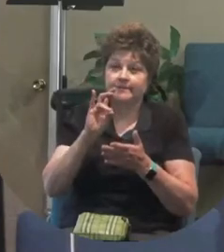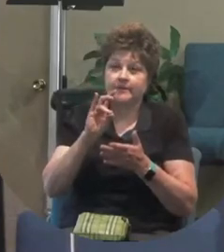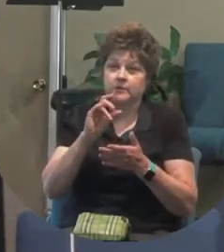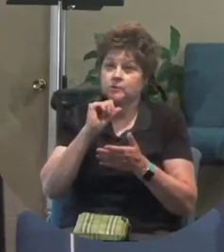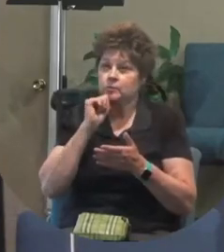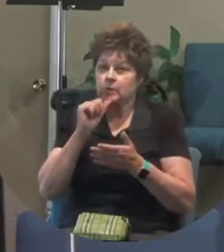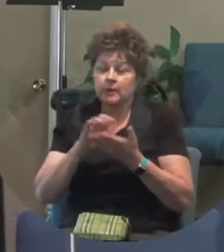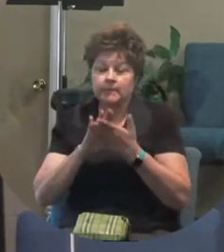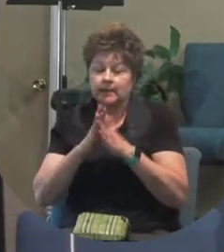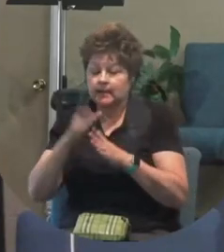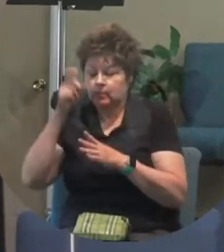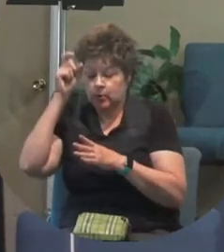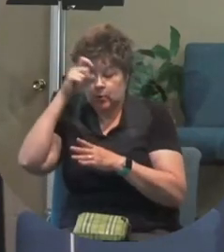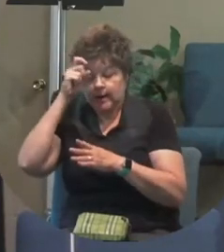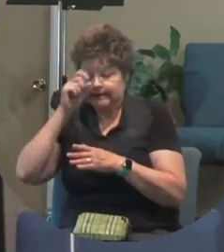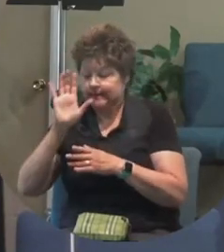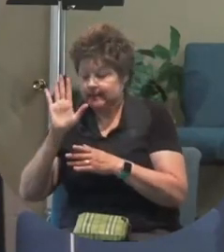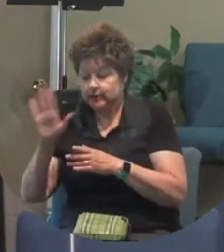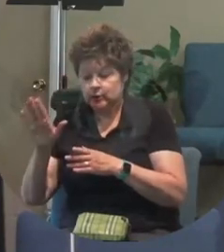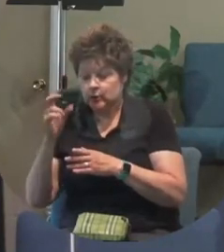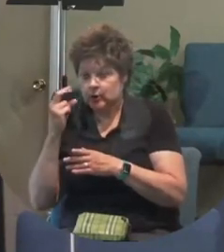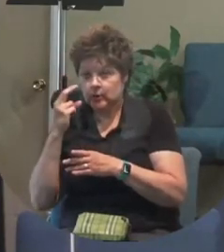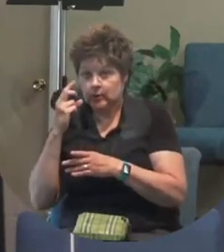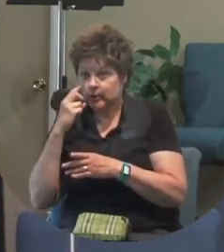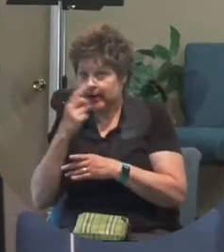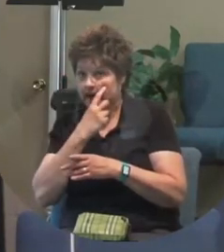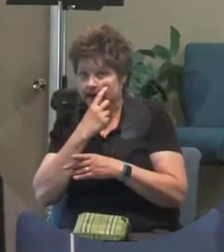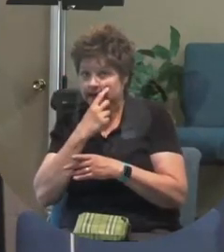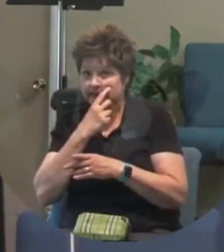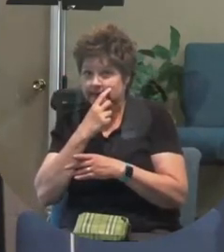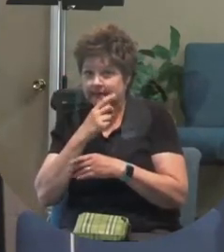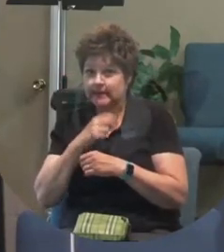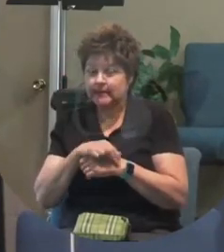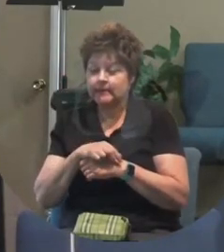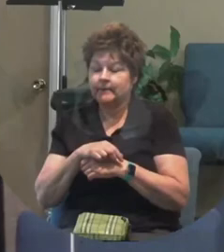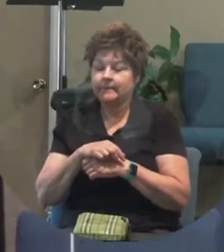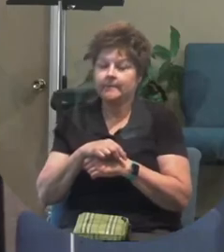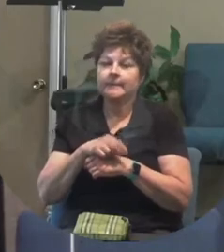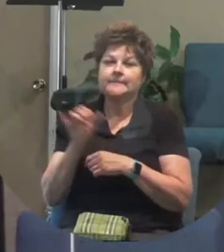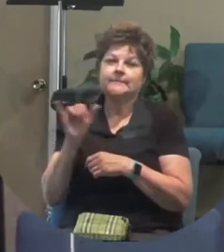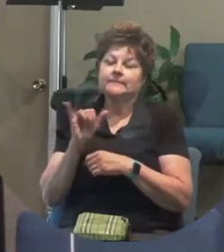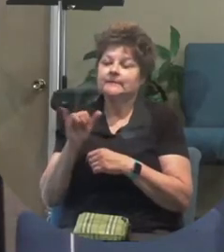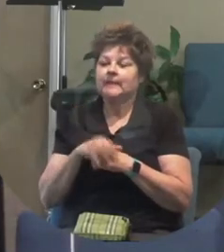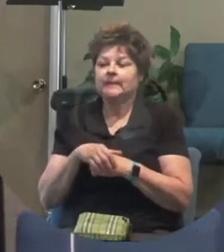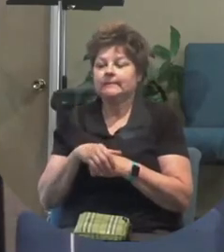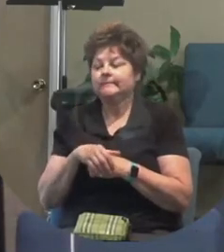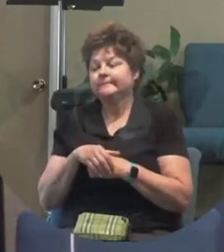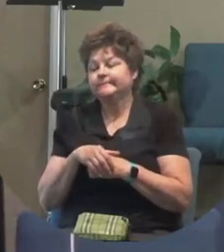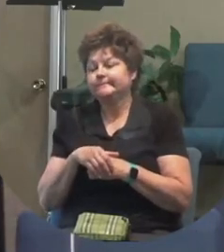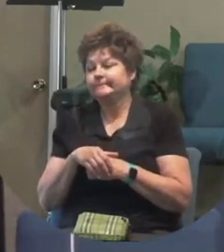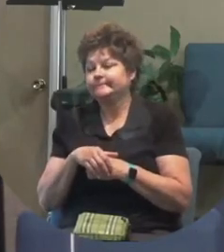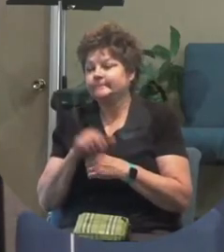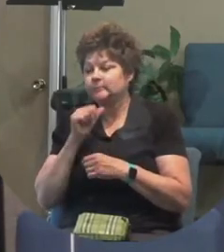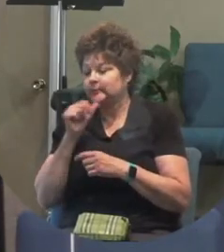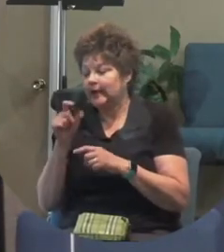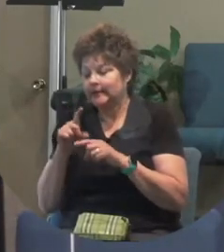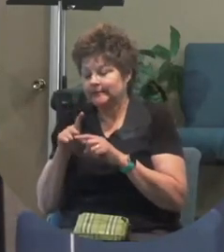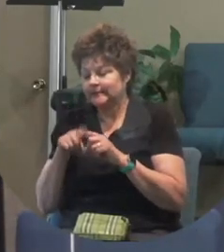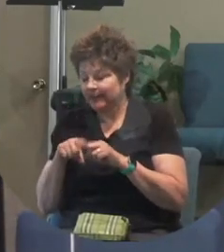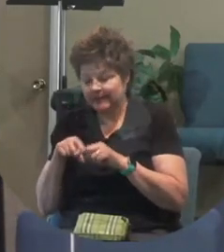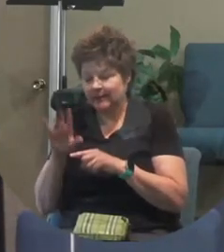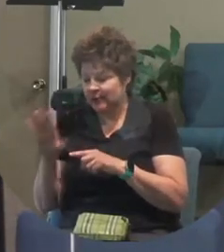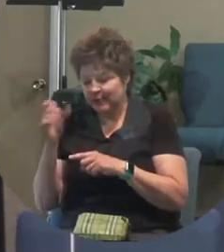wise in your own eyes. Do not be wise in your own eyes. It's just like, come on, don't lean on your own